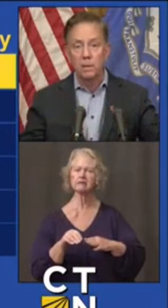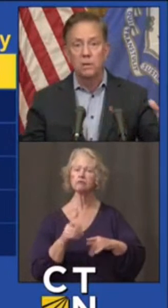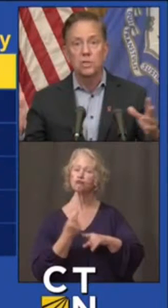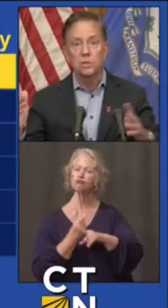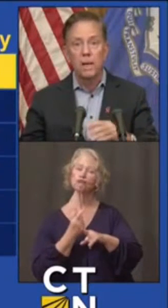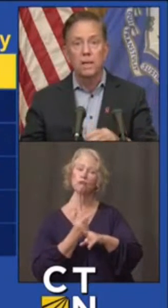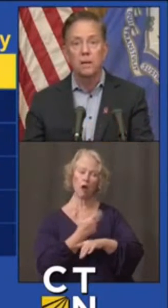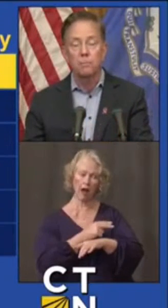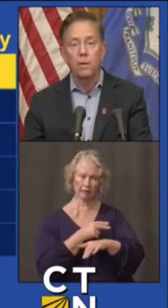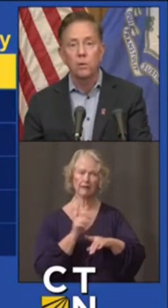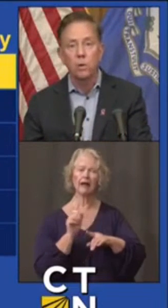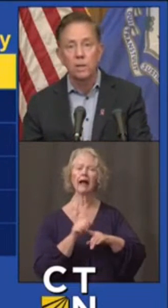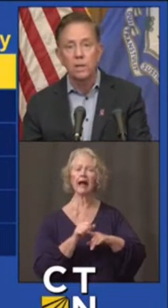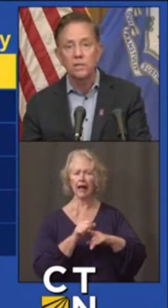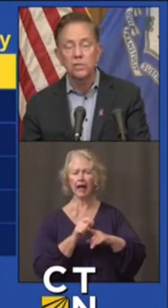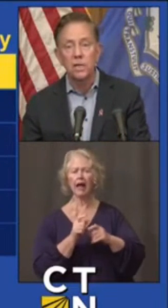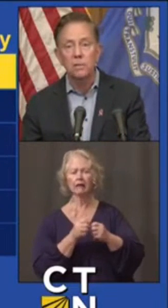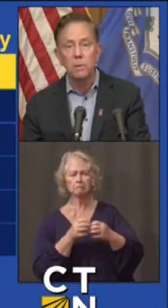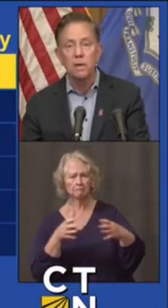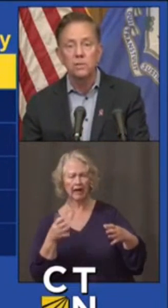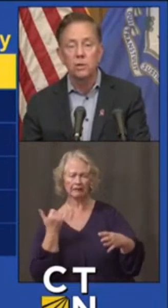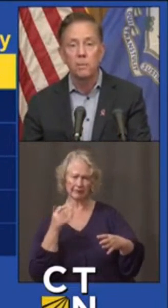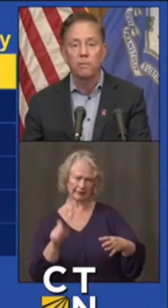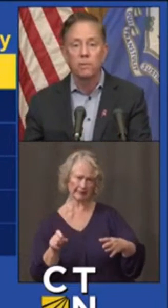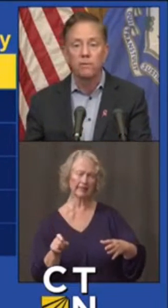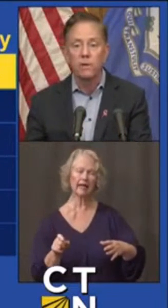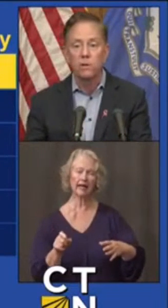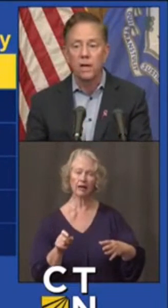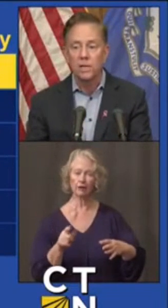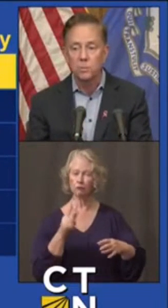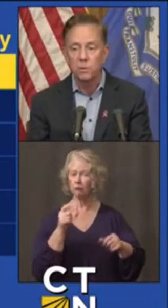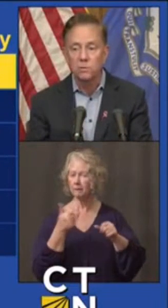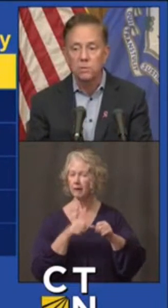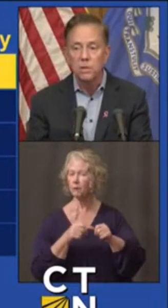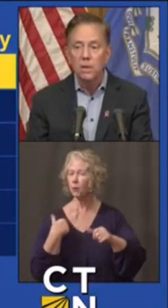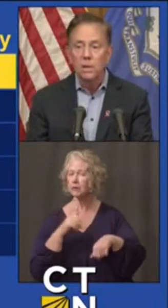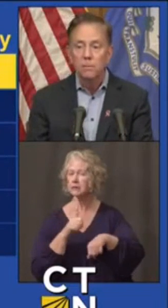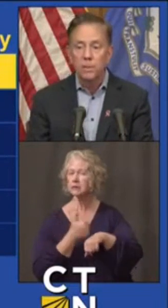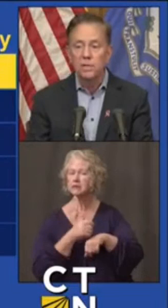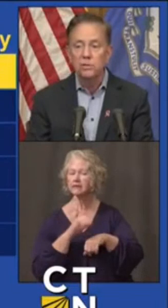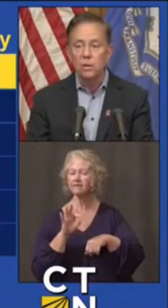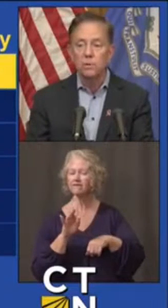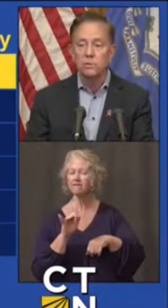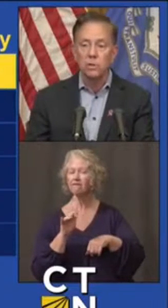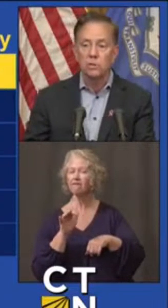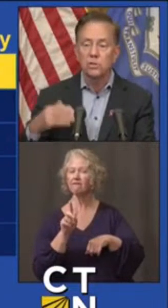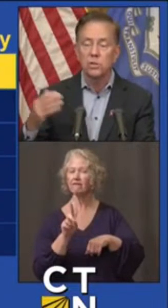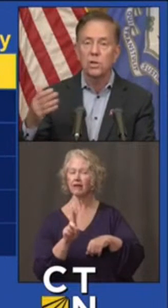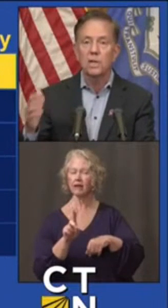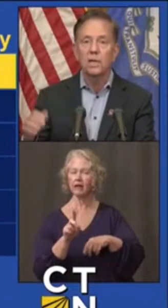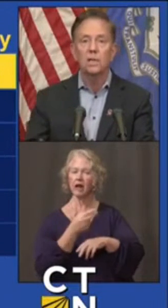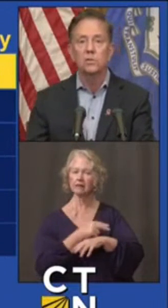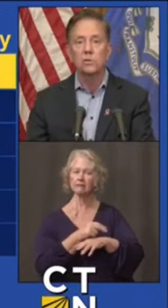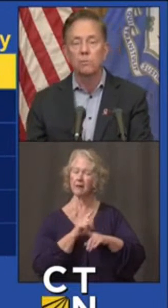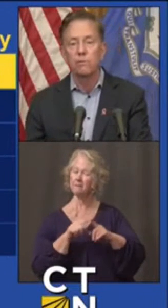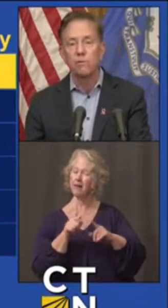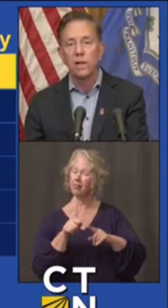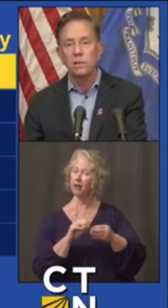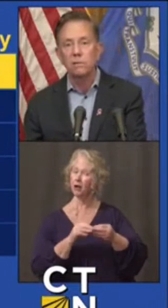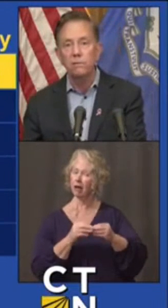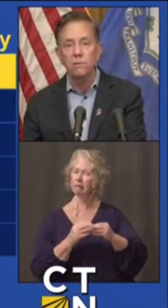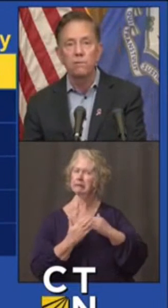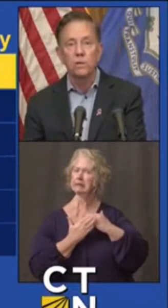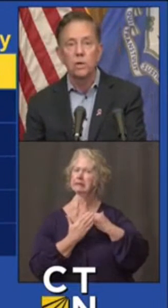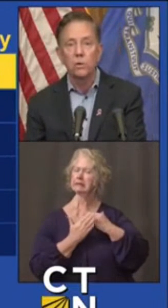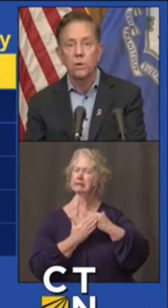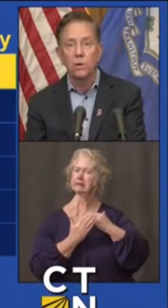ability to expand that pretty quickly as need be, as you remember from the field hospitals. But these numbers are concerning, and they're sort of reflective